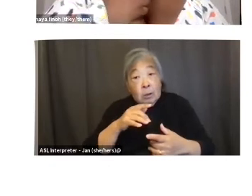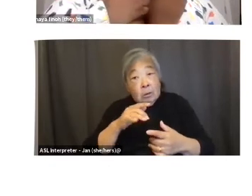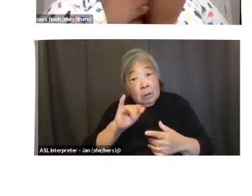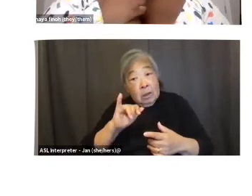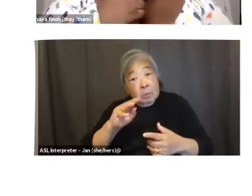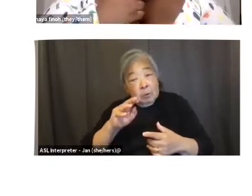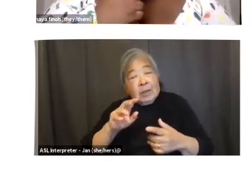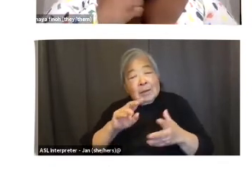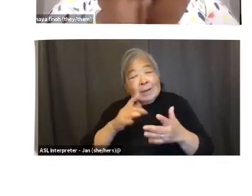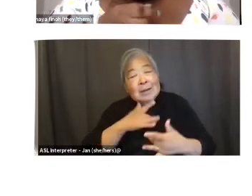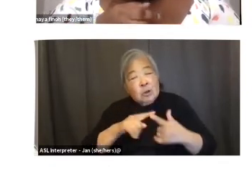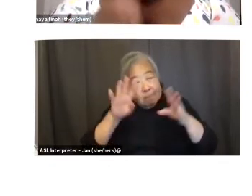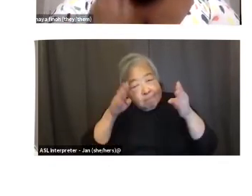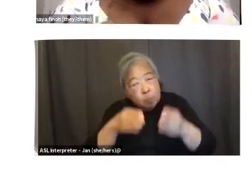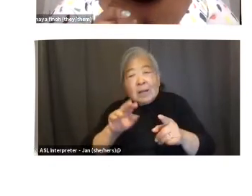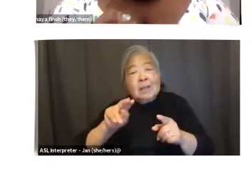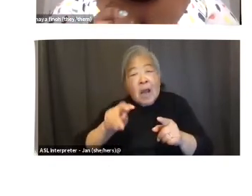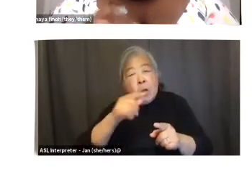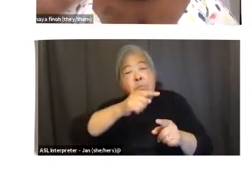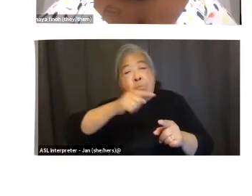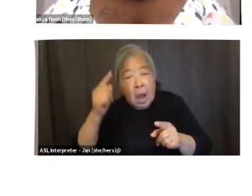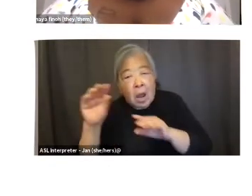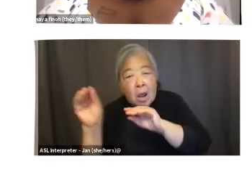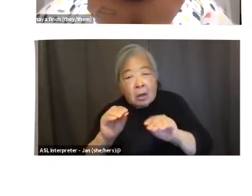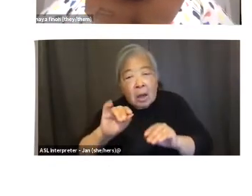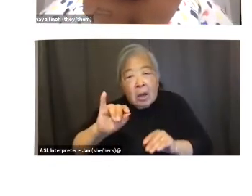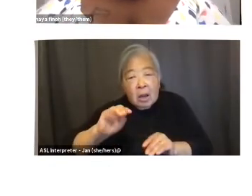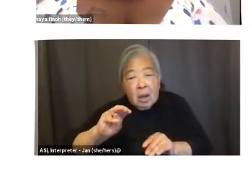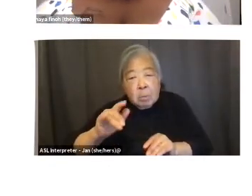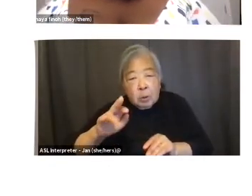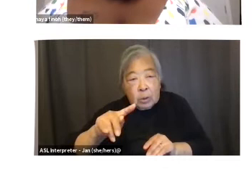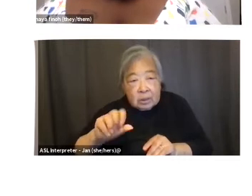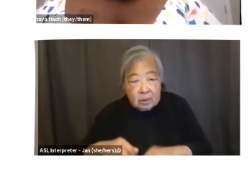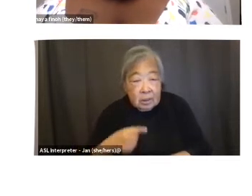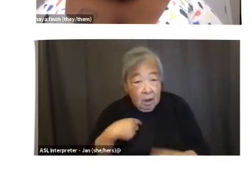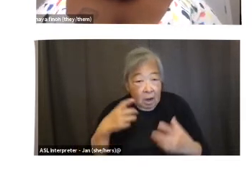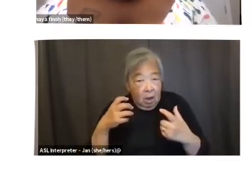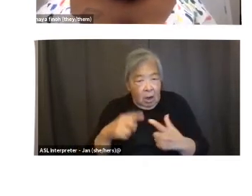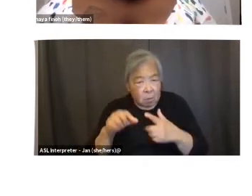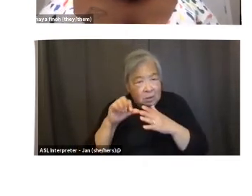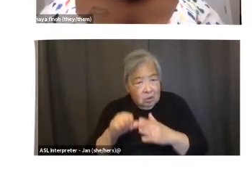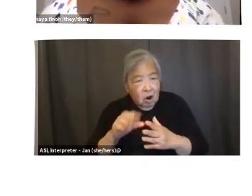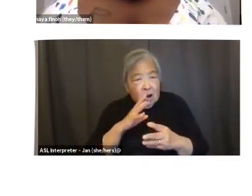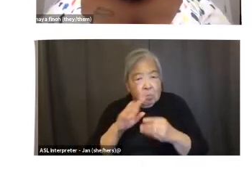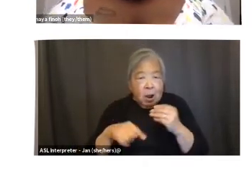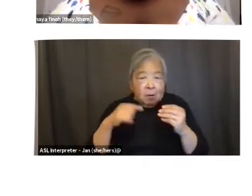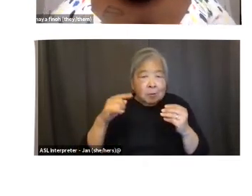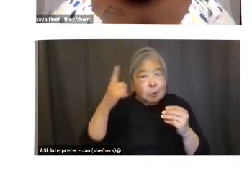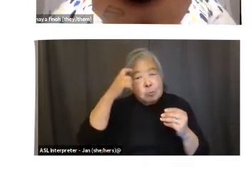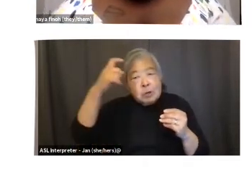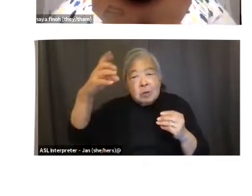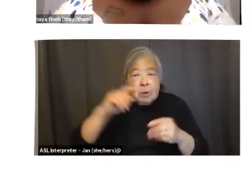I really want to uplift the analysis of BAJI, the Black Alliance for Just Immigration, on the Dream and Promise